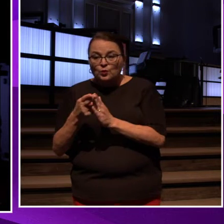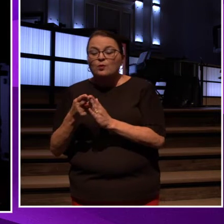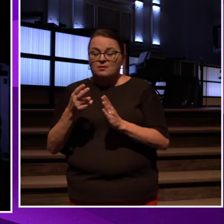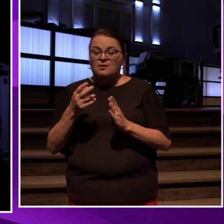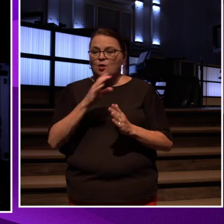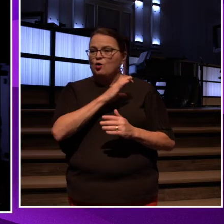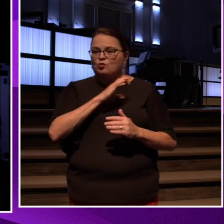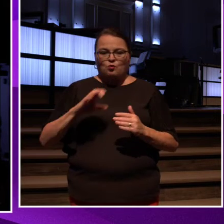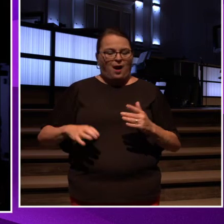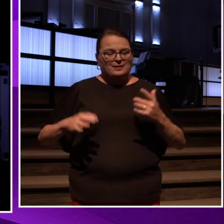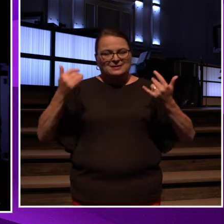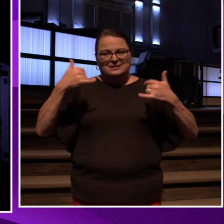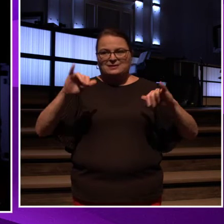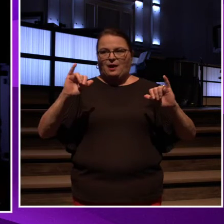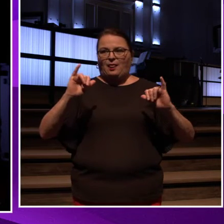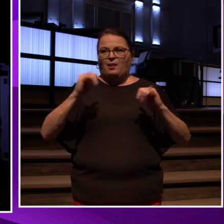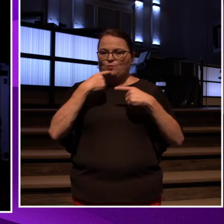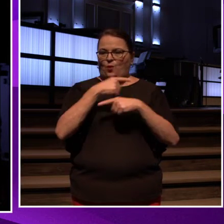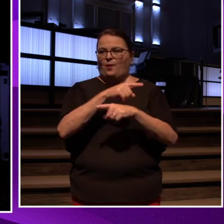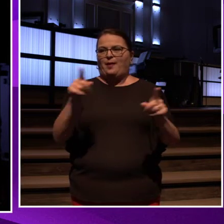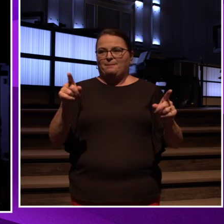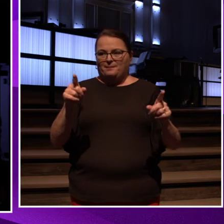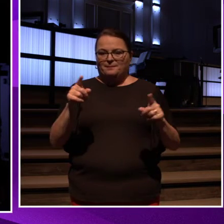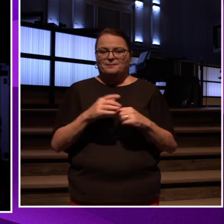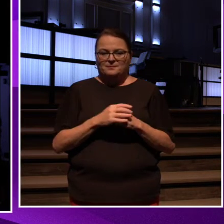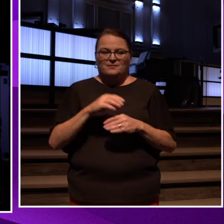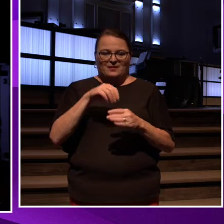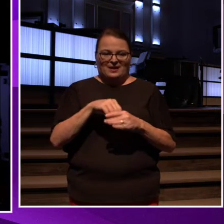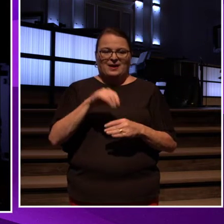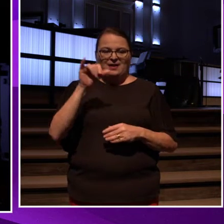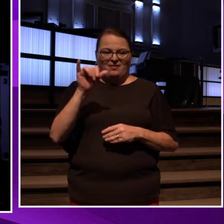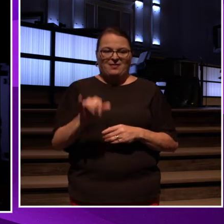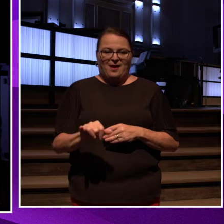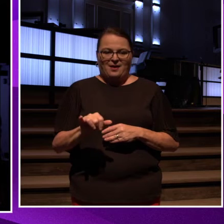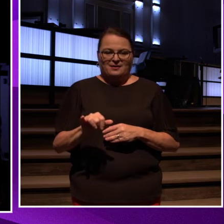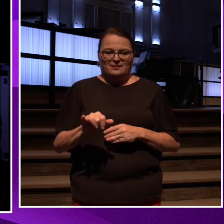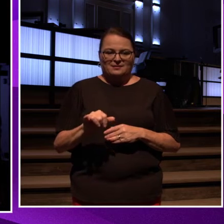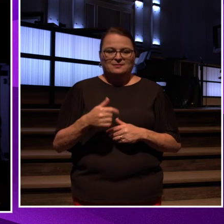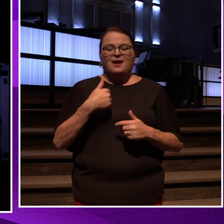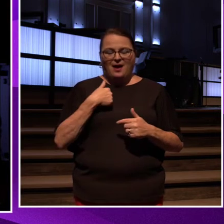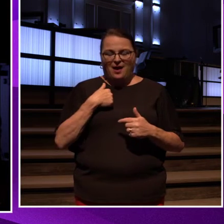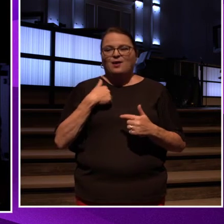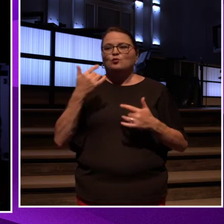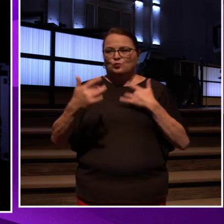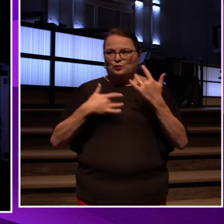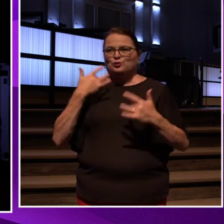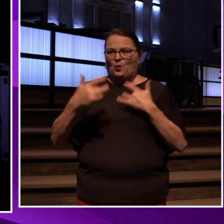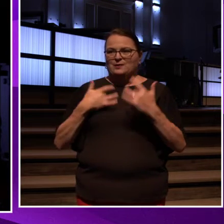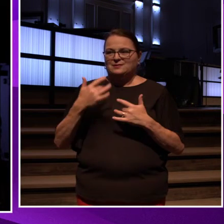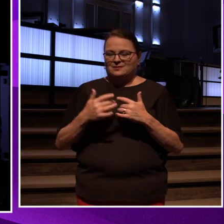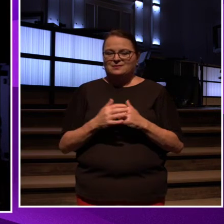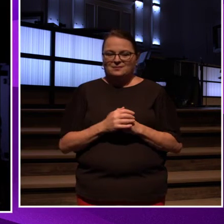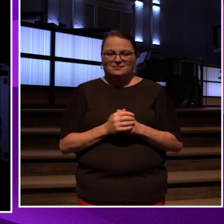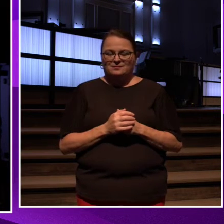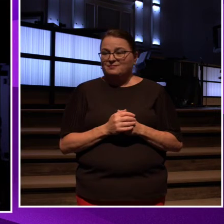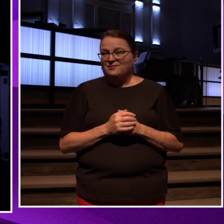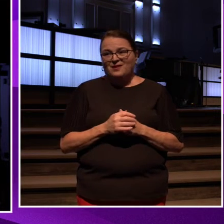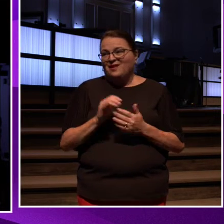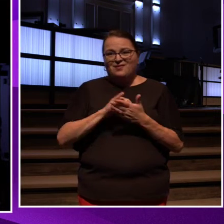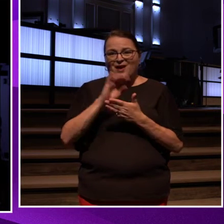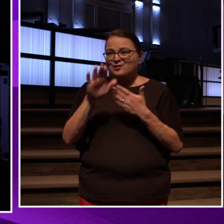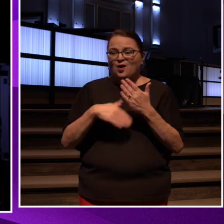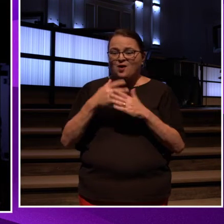Christ is proclaimed. And in that, I rejoice. All he really cared